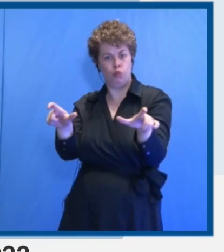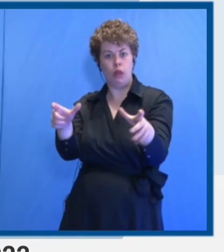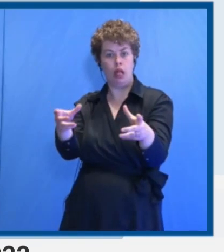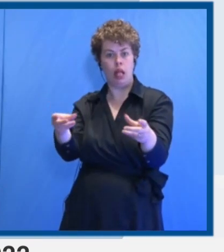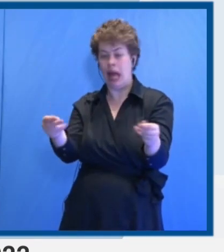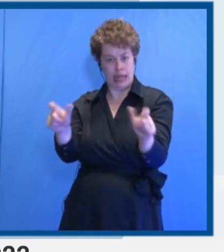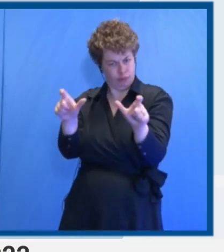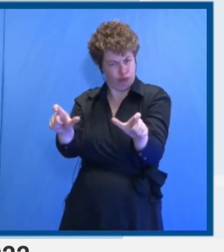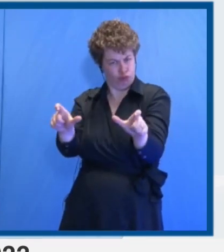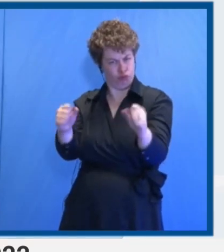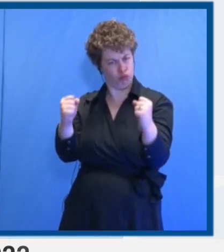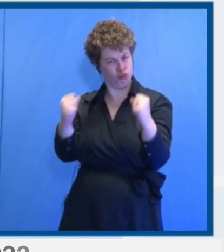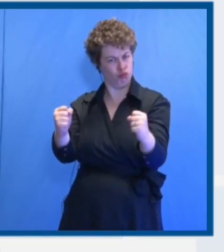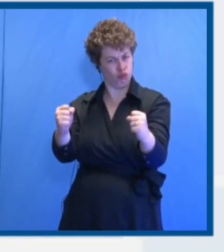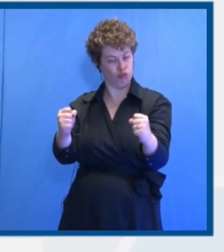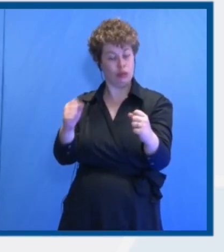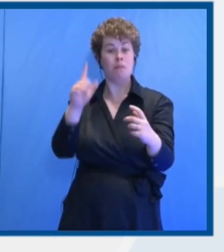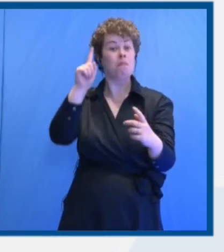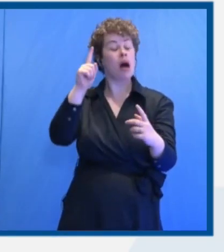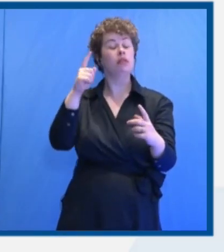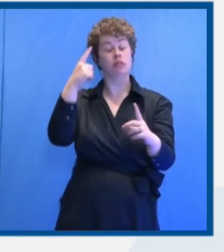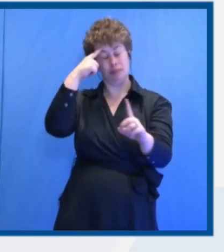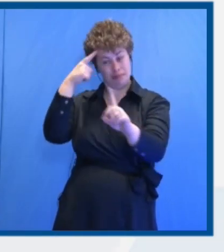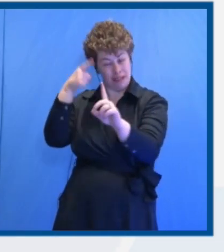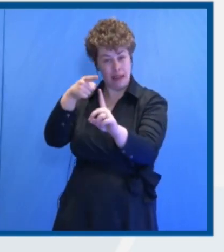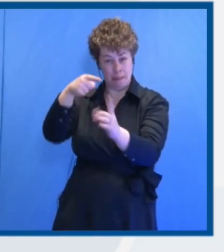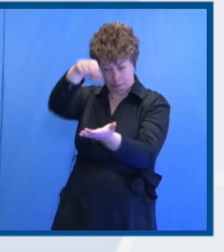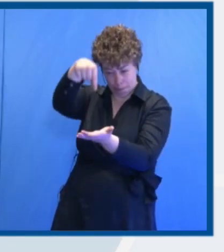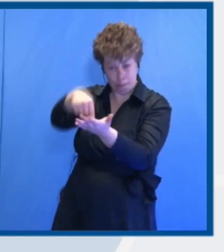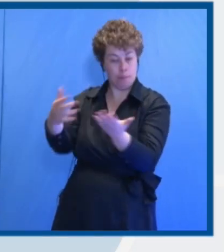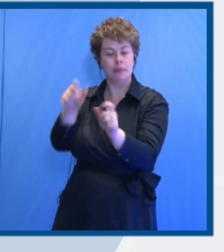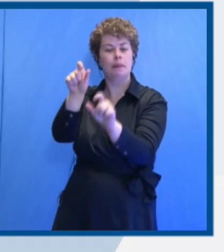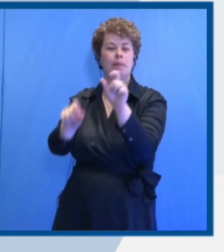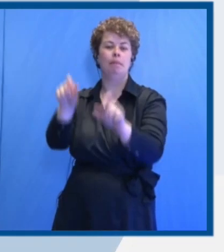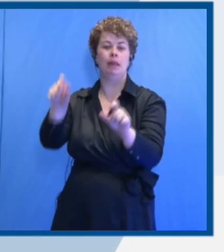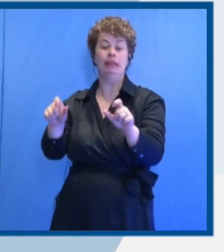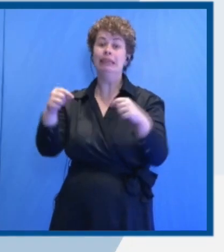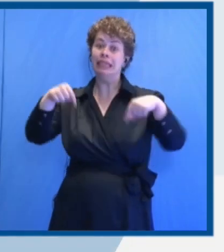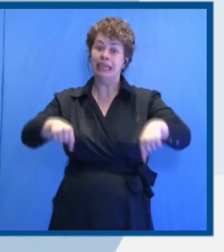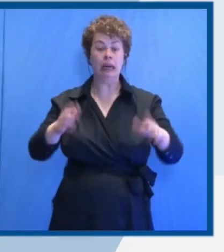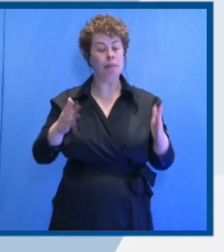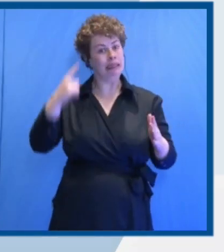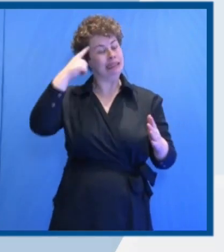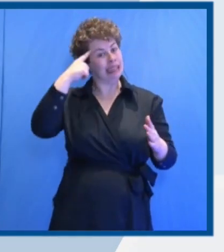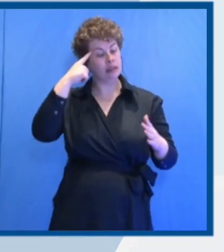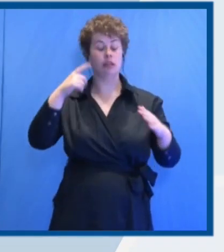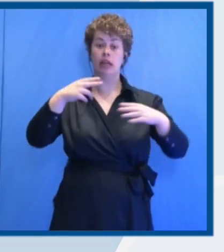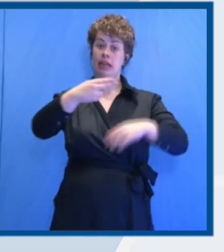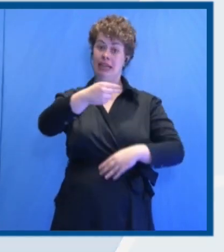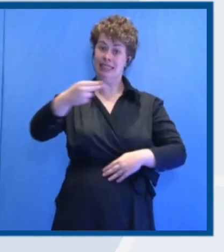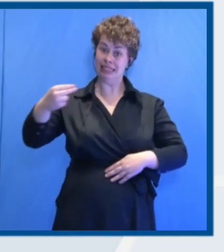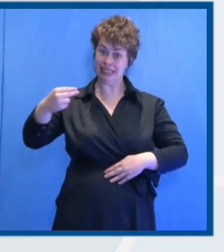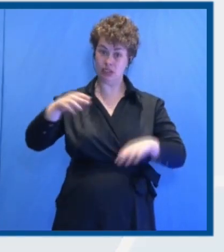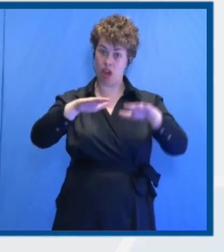of people should be addressed because Indonesia is surrounded by active tectonic plate arranged by mountainous and hilly